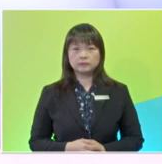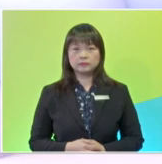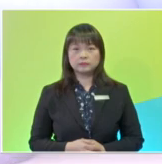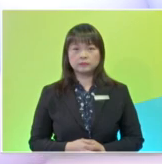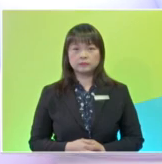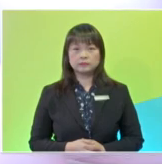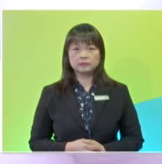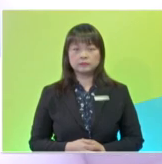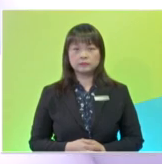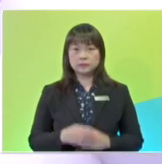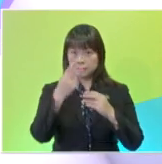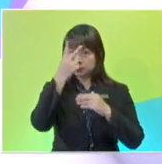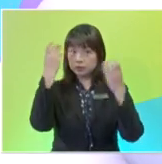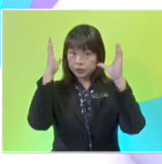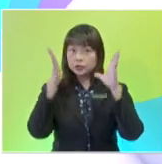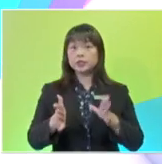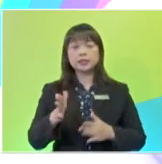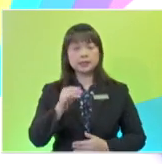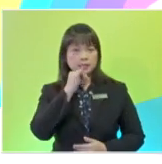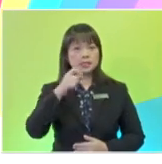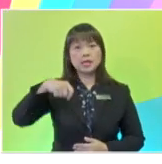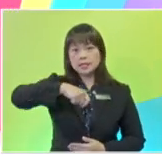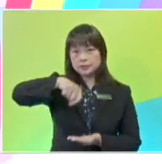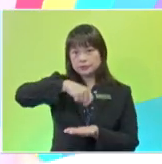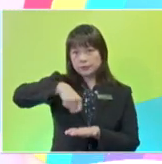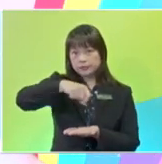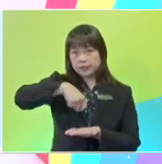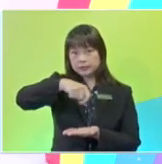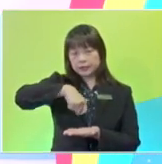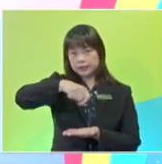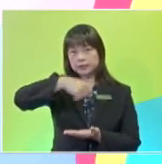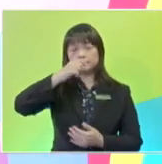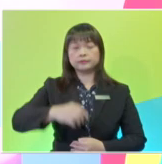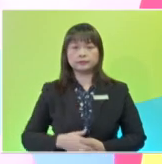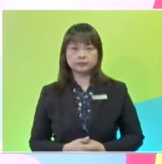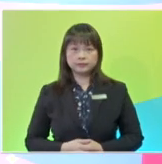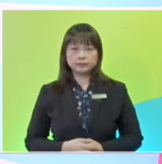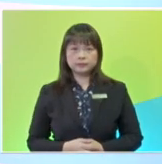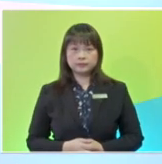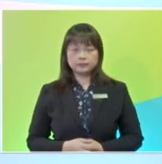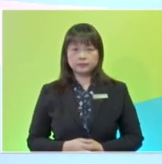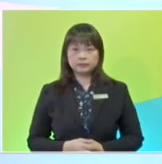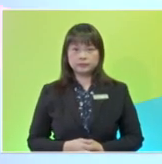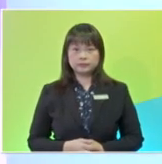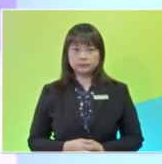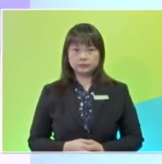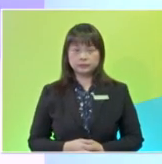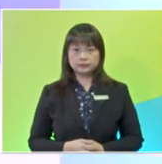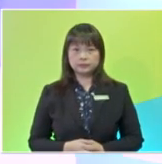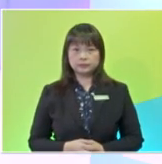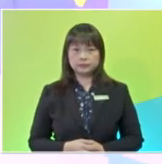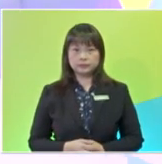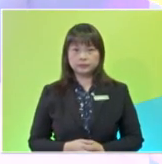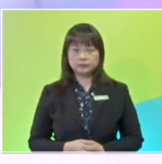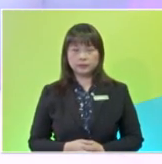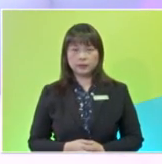So I'm going to... stir it a bit. So as you stir, we'll know whether it is dissolving or not.